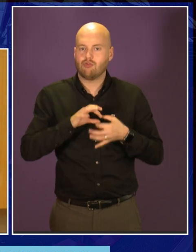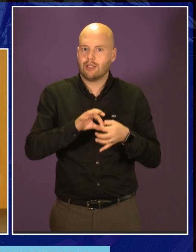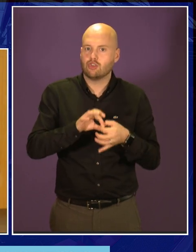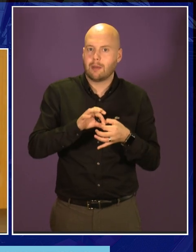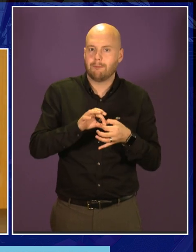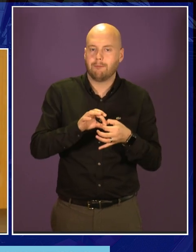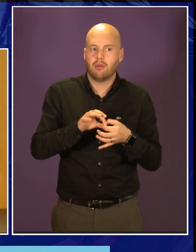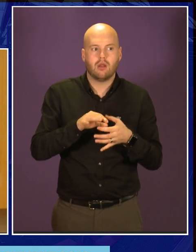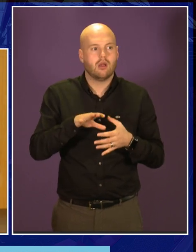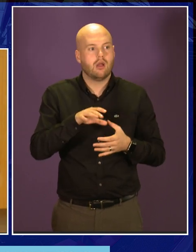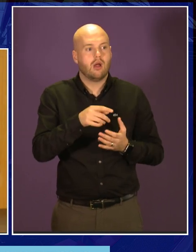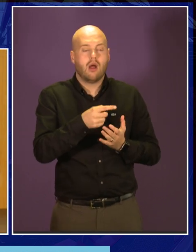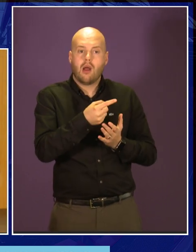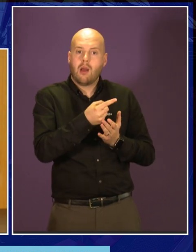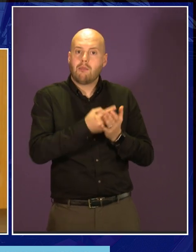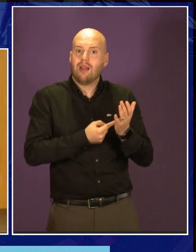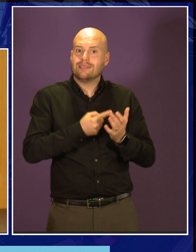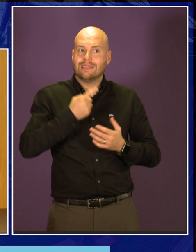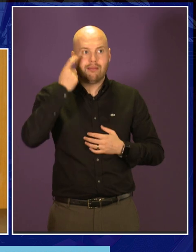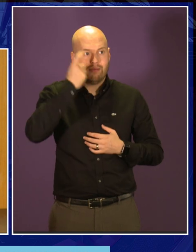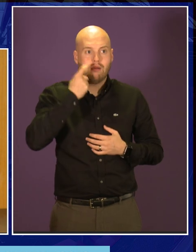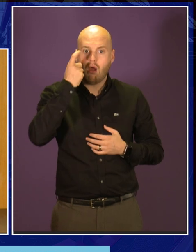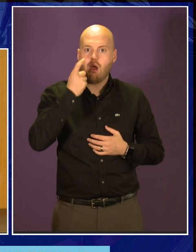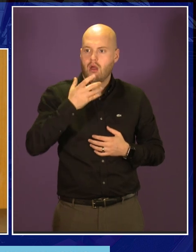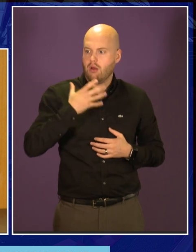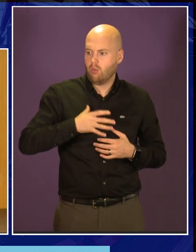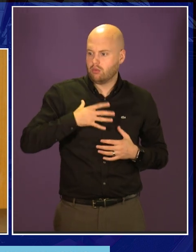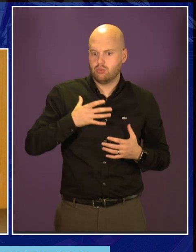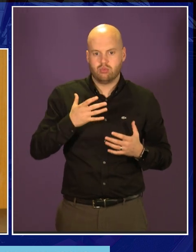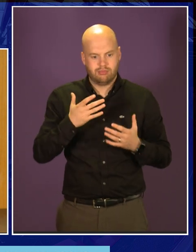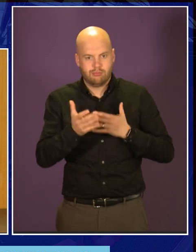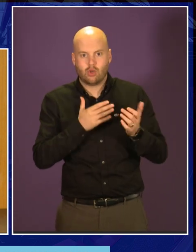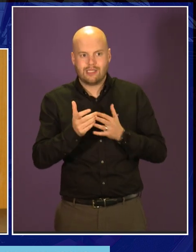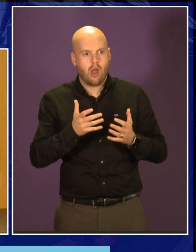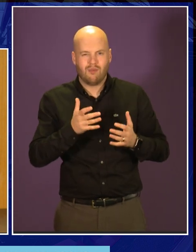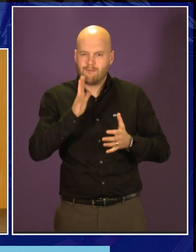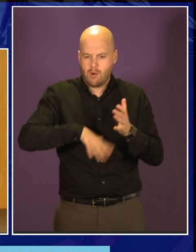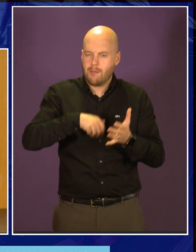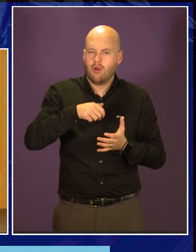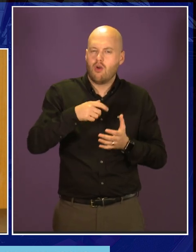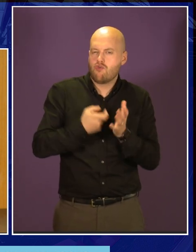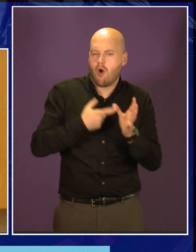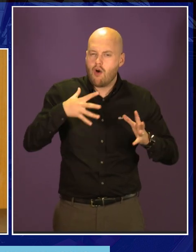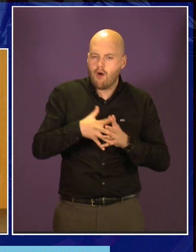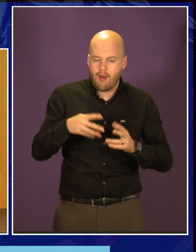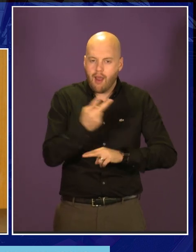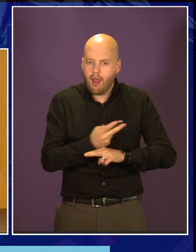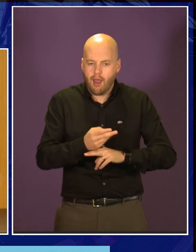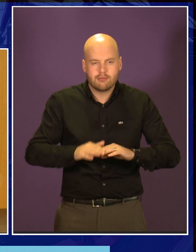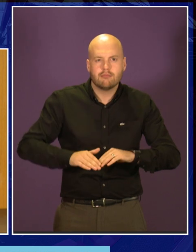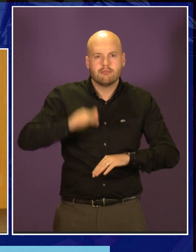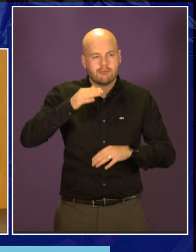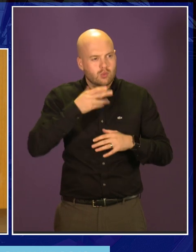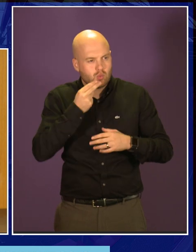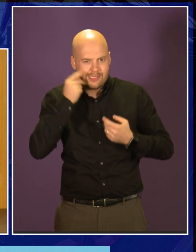perspective of what a policy thinker might be focusing on compared to the bottom-up practice that an artist or a young person, for example, might be thinking on.